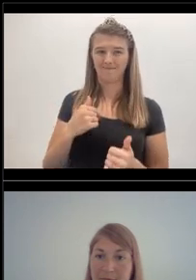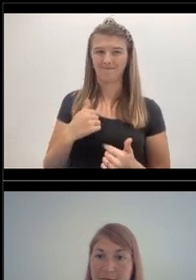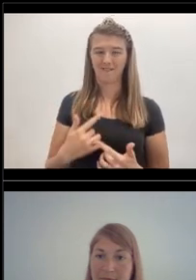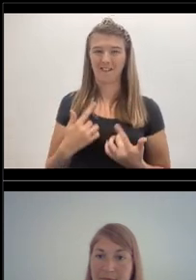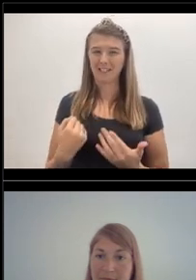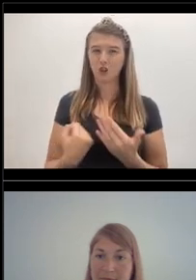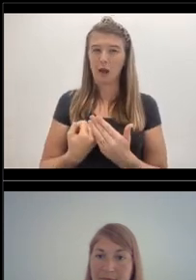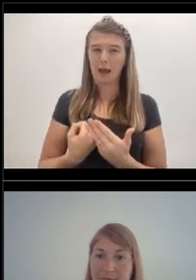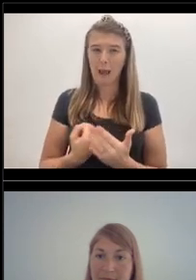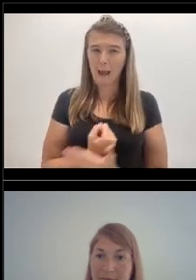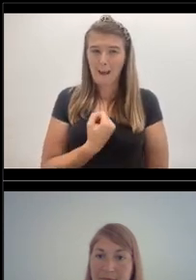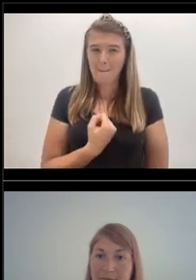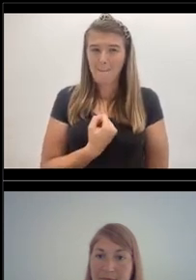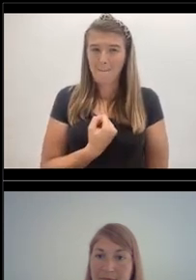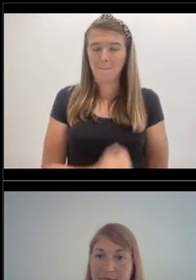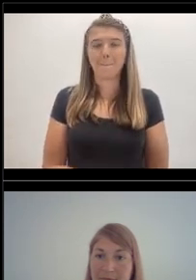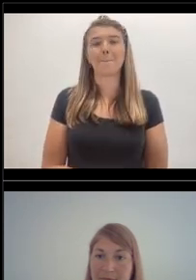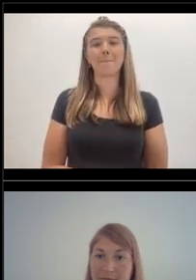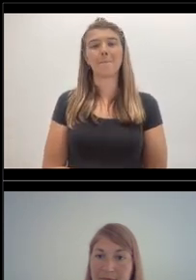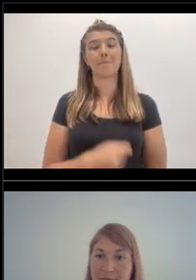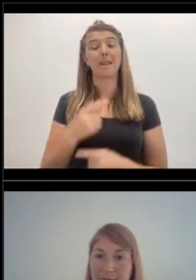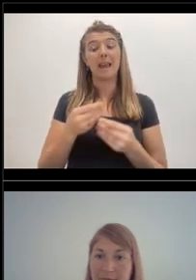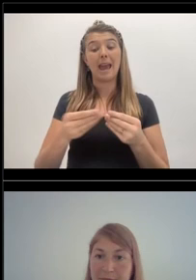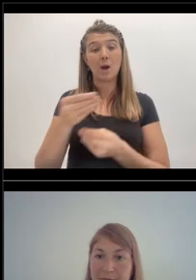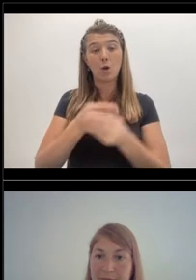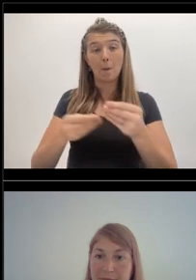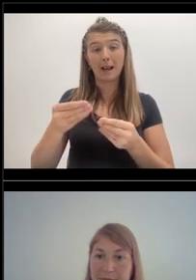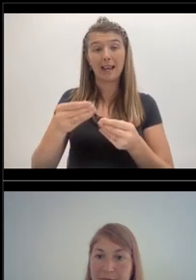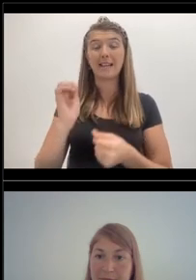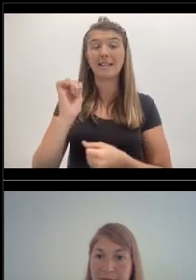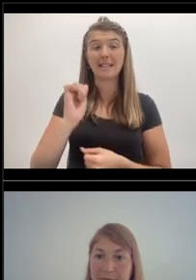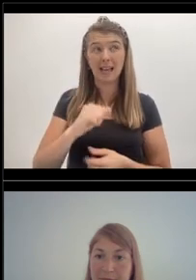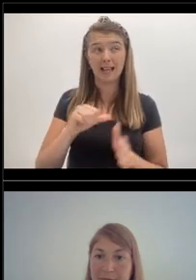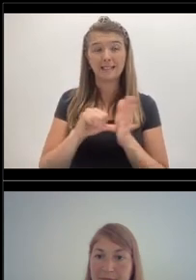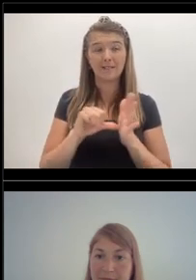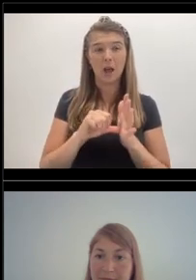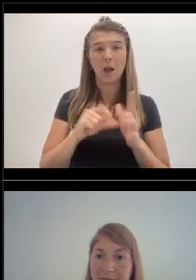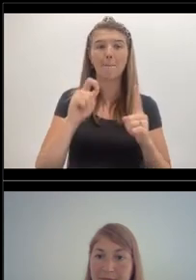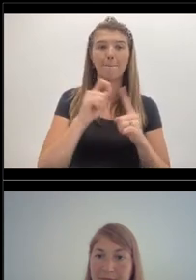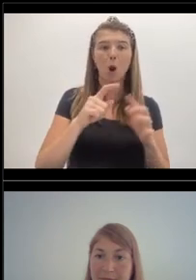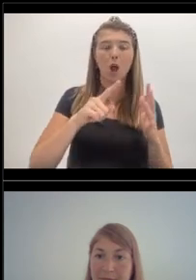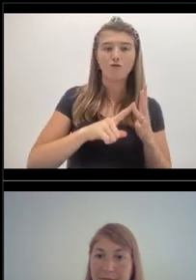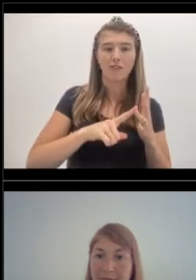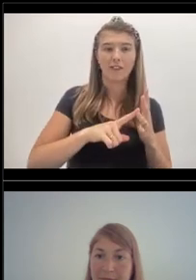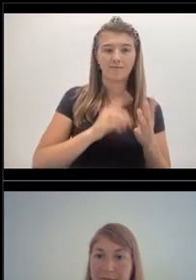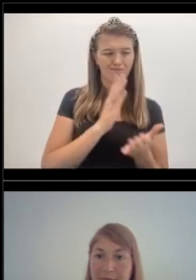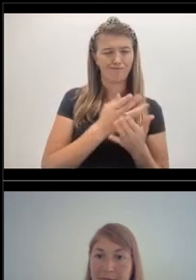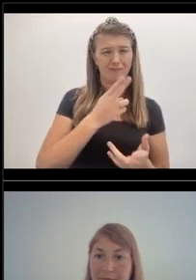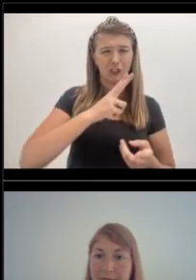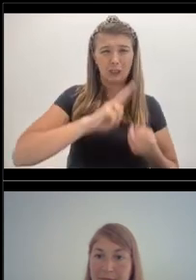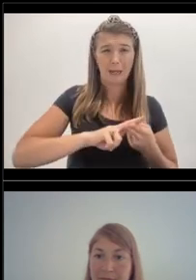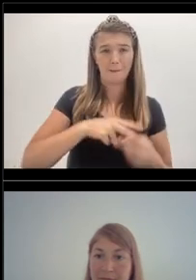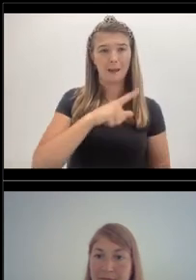Economically, yes, it's difficult. Polyolefins are very, very cheap material, and that's why they are so good. It's why they are